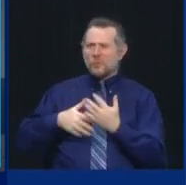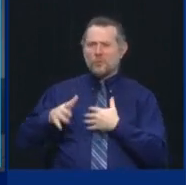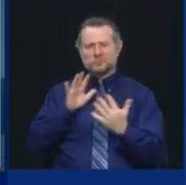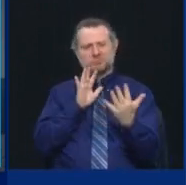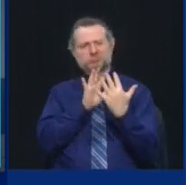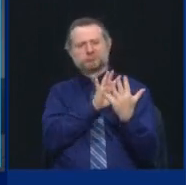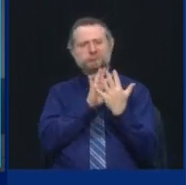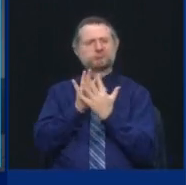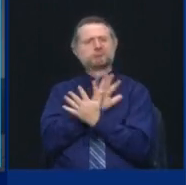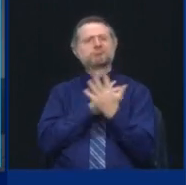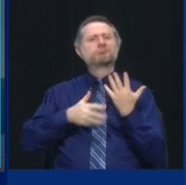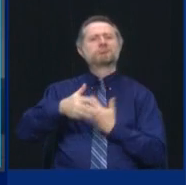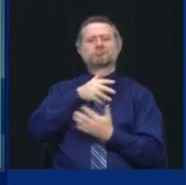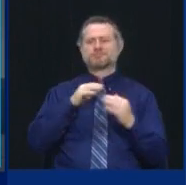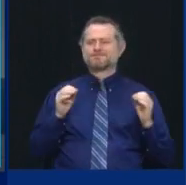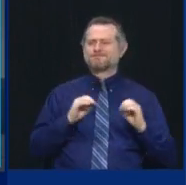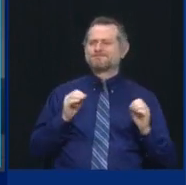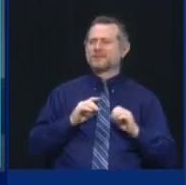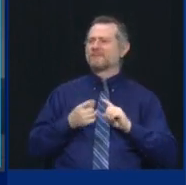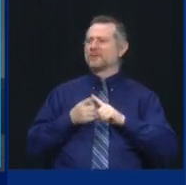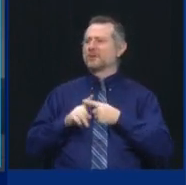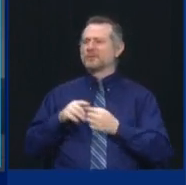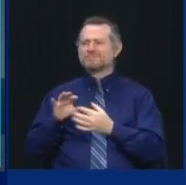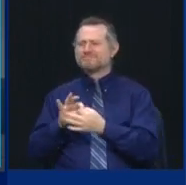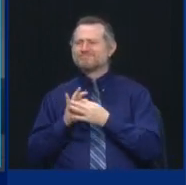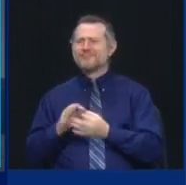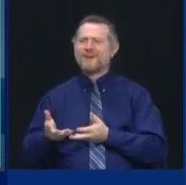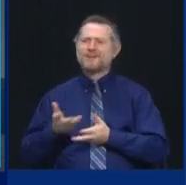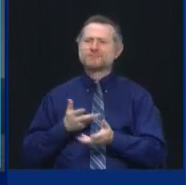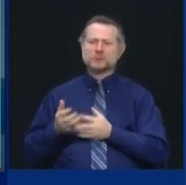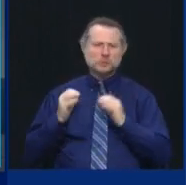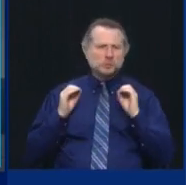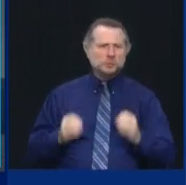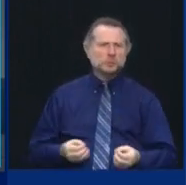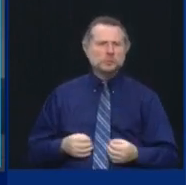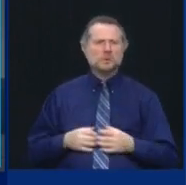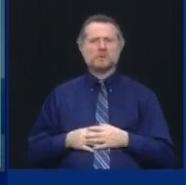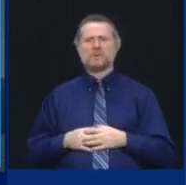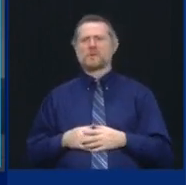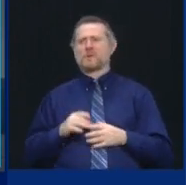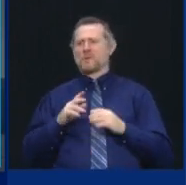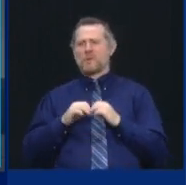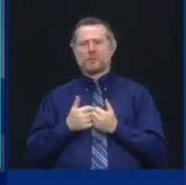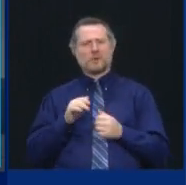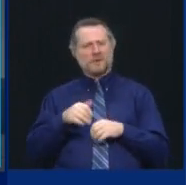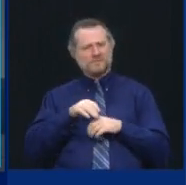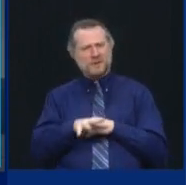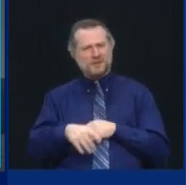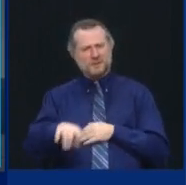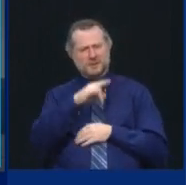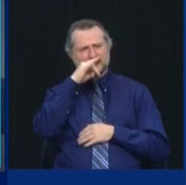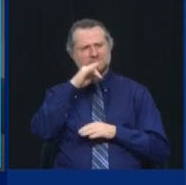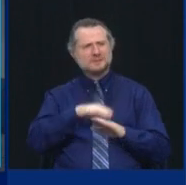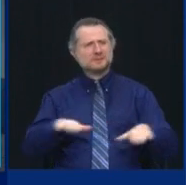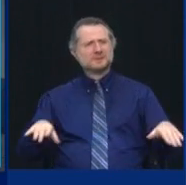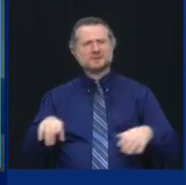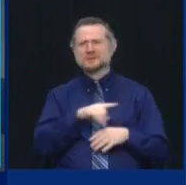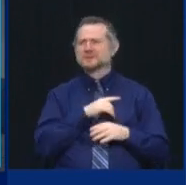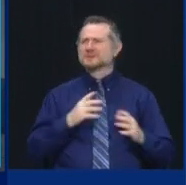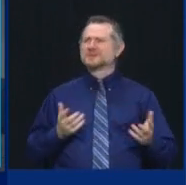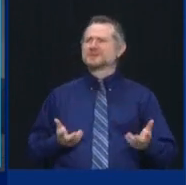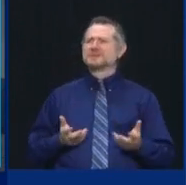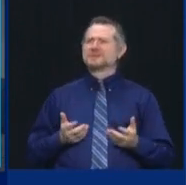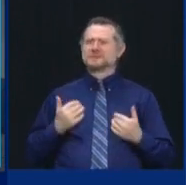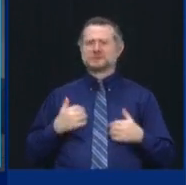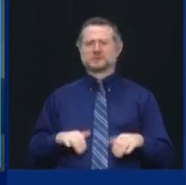of developing friendships and bonds. What did it mean to say to people, you can't